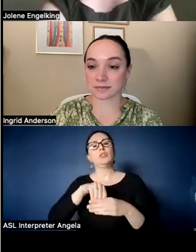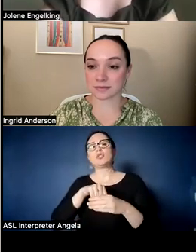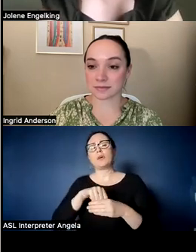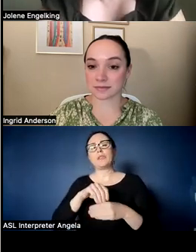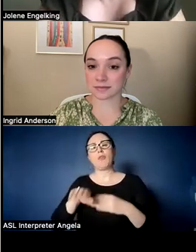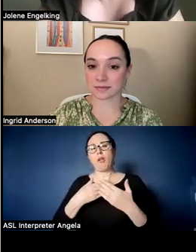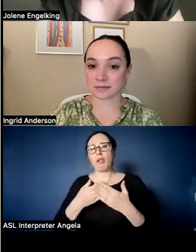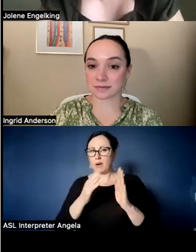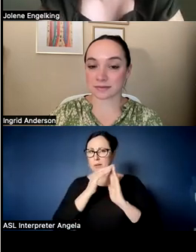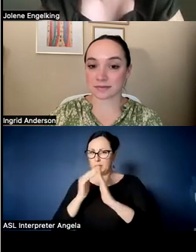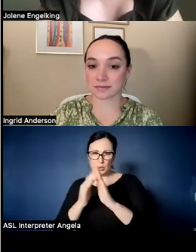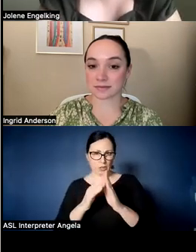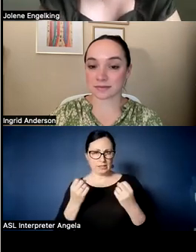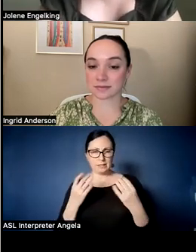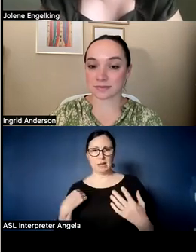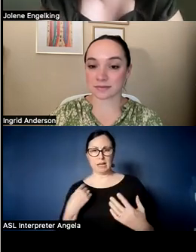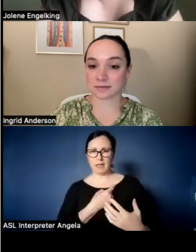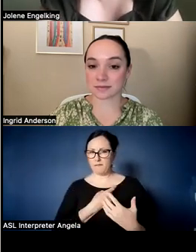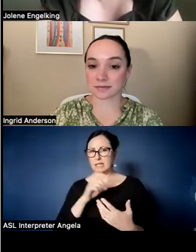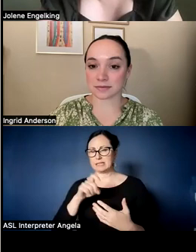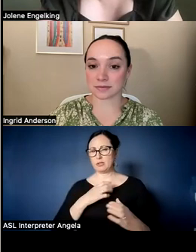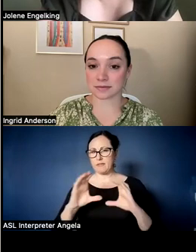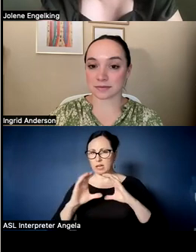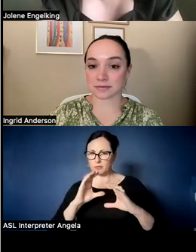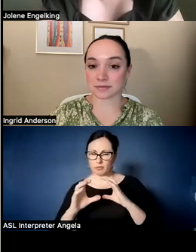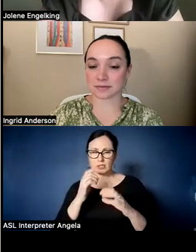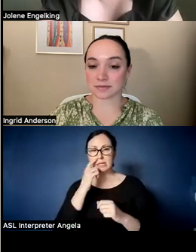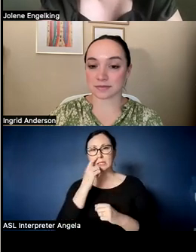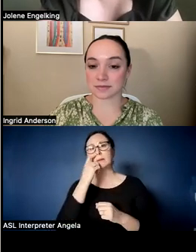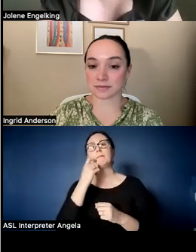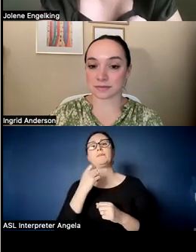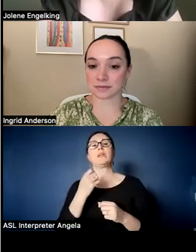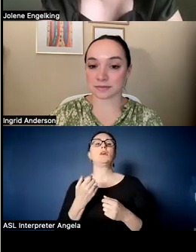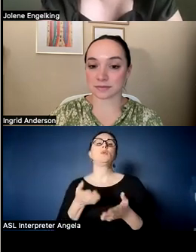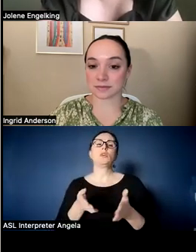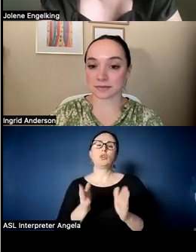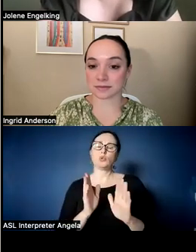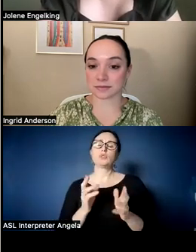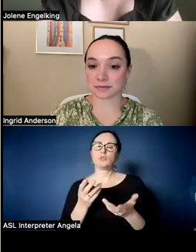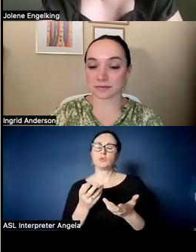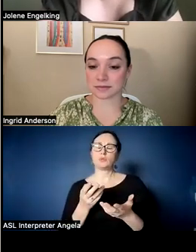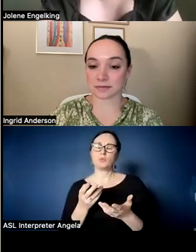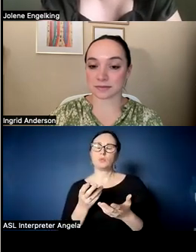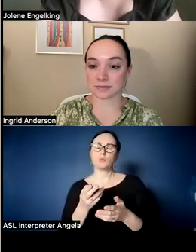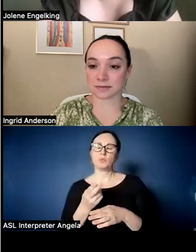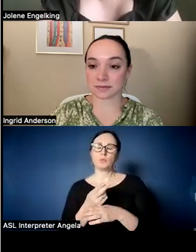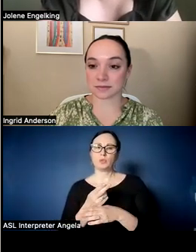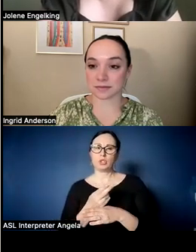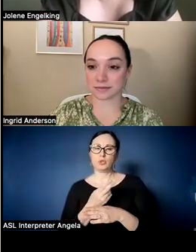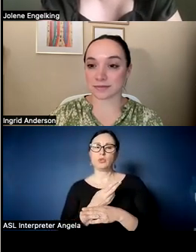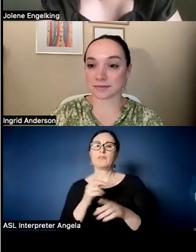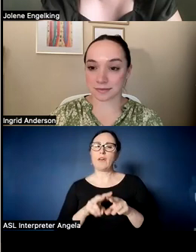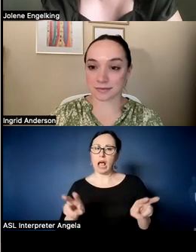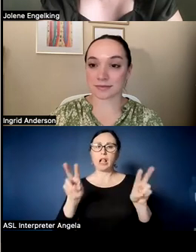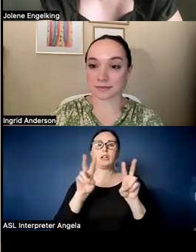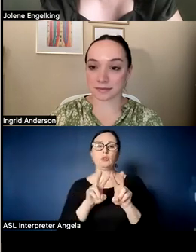us. We're going to explore some of those ways to use those values and culture to improve the community response, not just the systems. We also want to be talking a